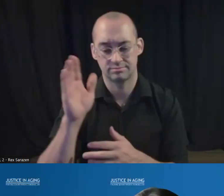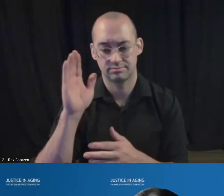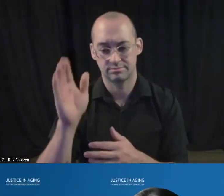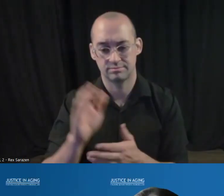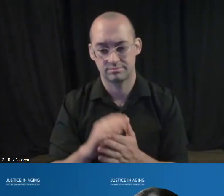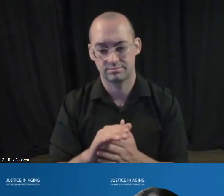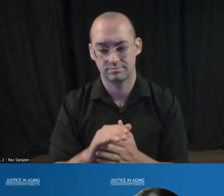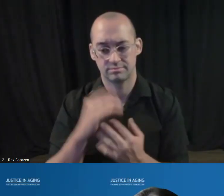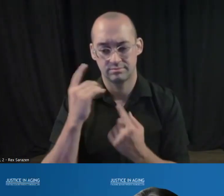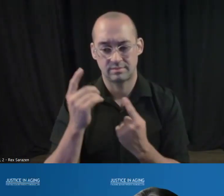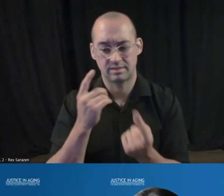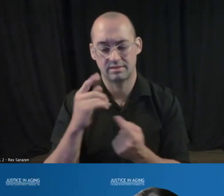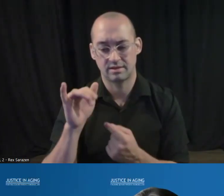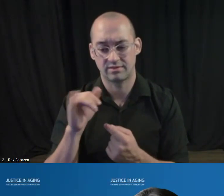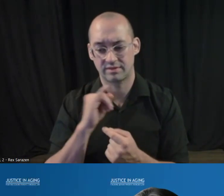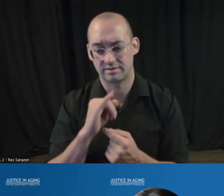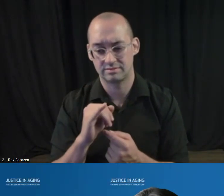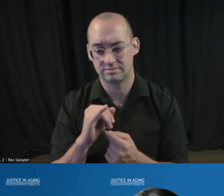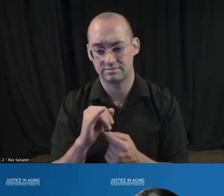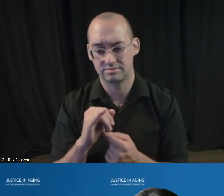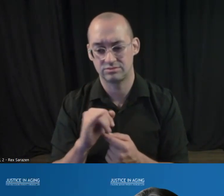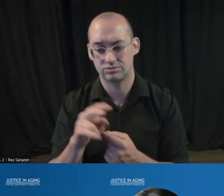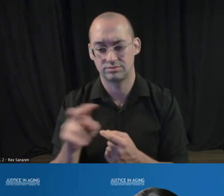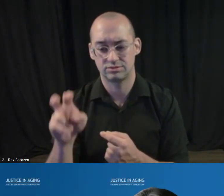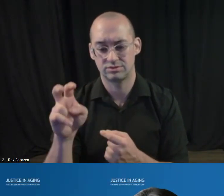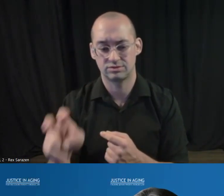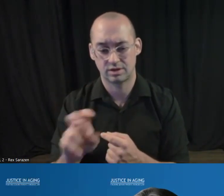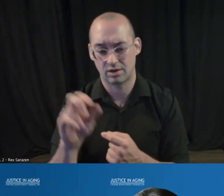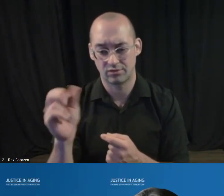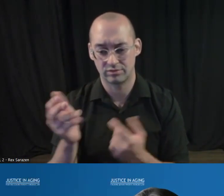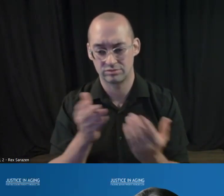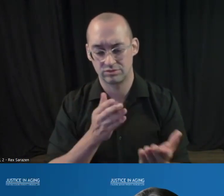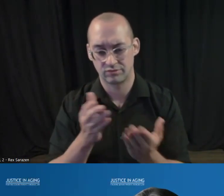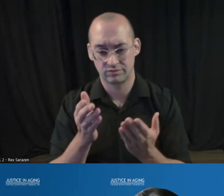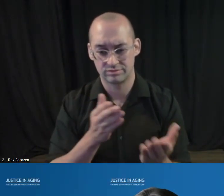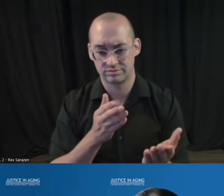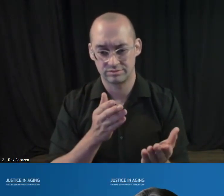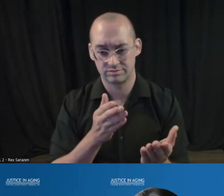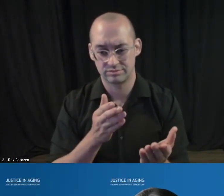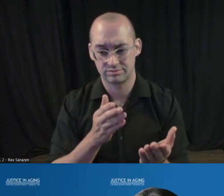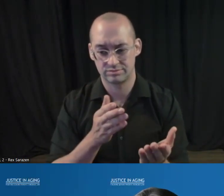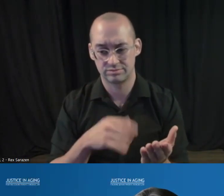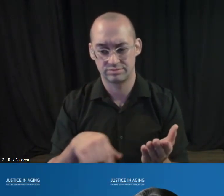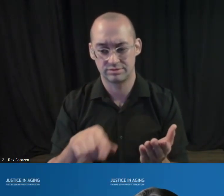I think this is like transportation and other services.